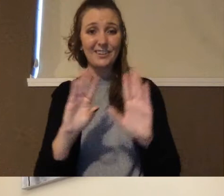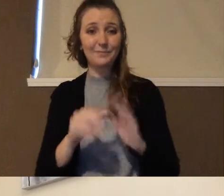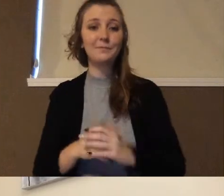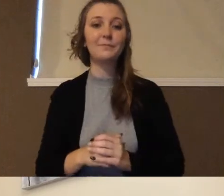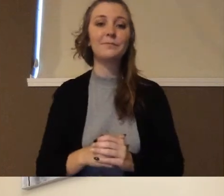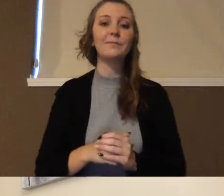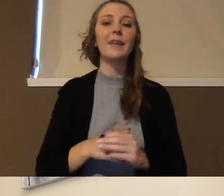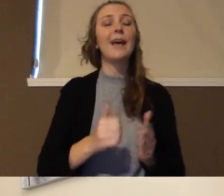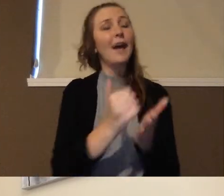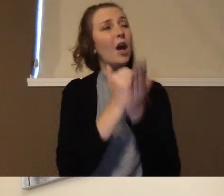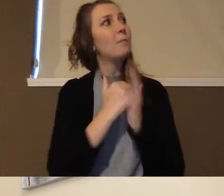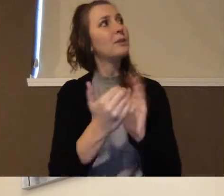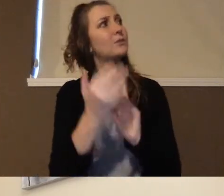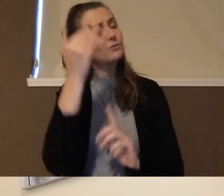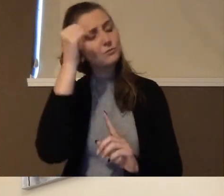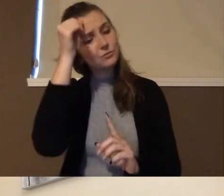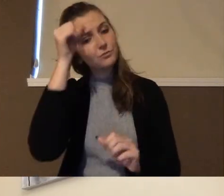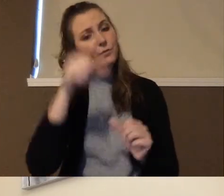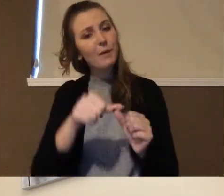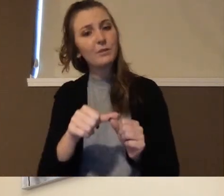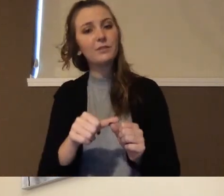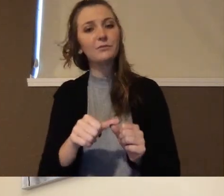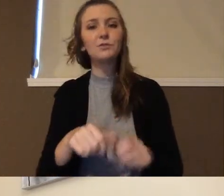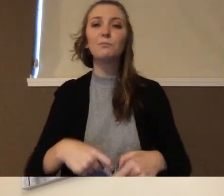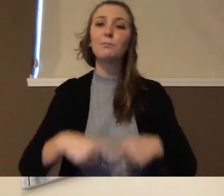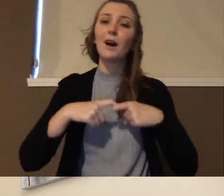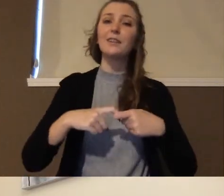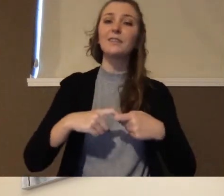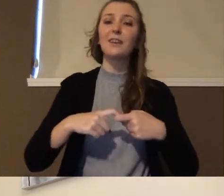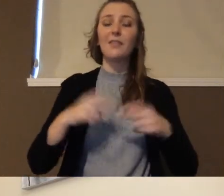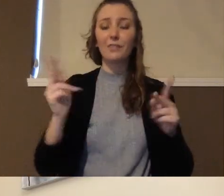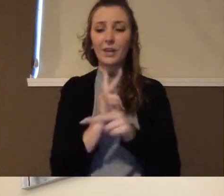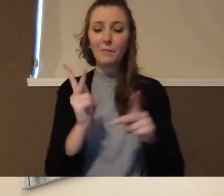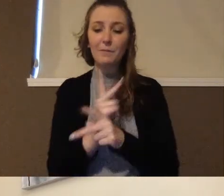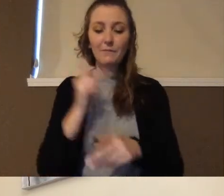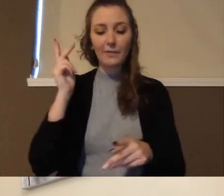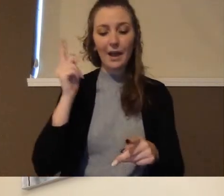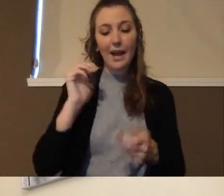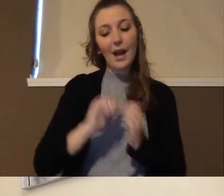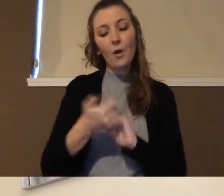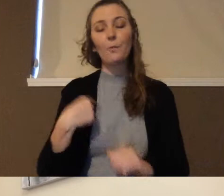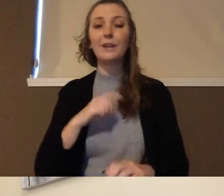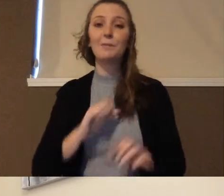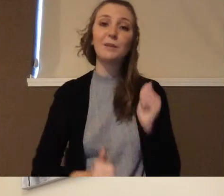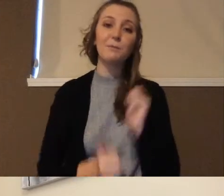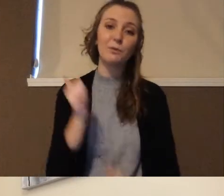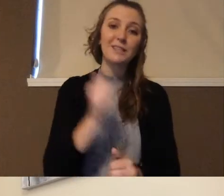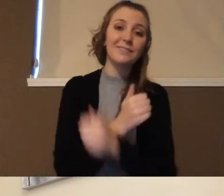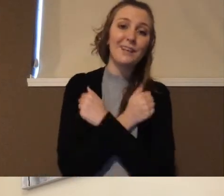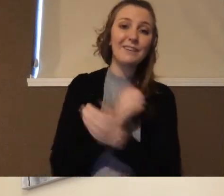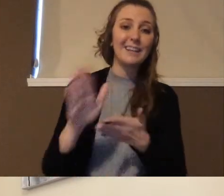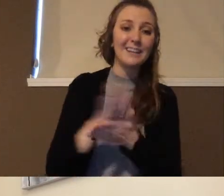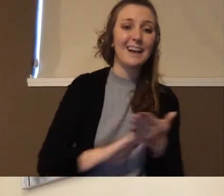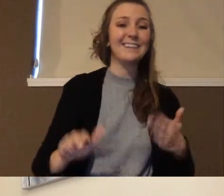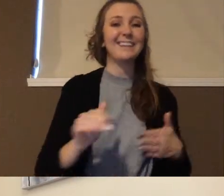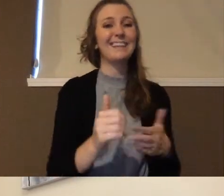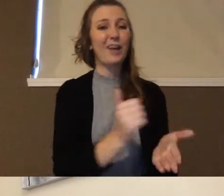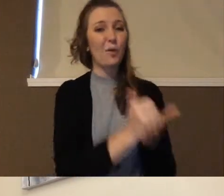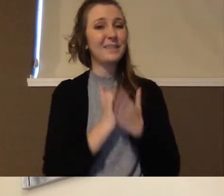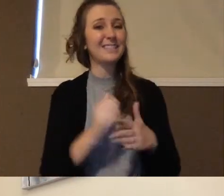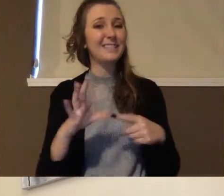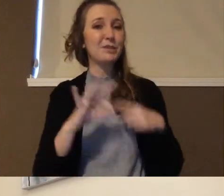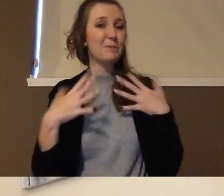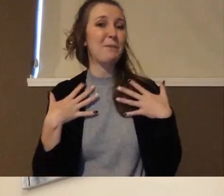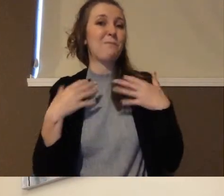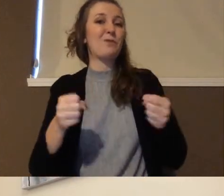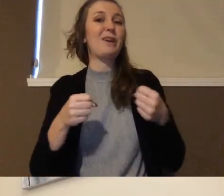about how we can be the most loving and the most kind in a particular moment. And help us especially be brave to do that when we're in